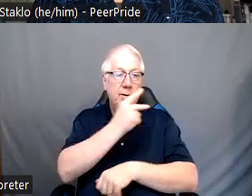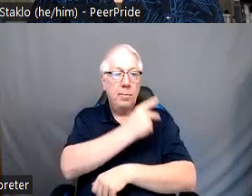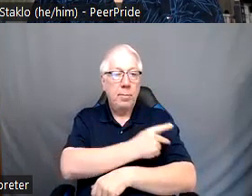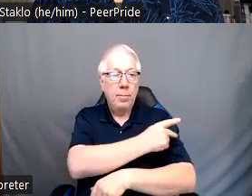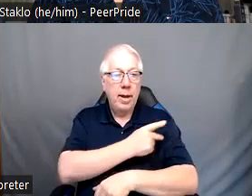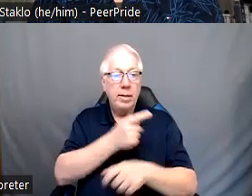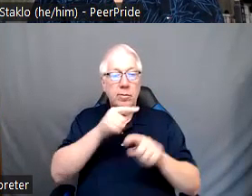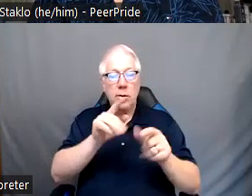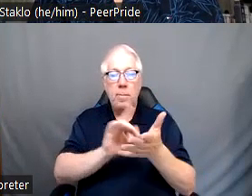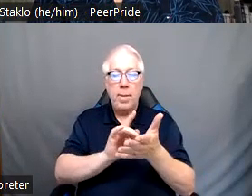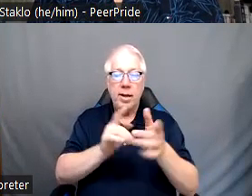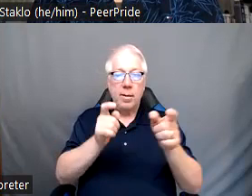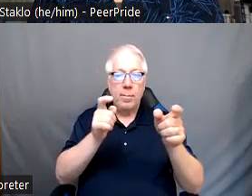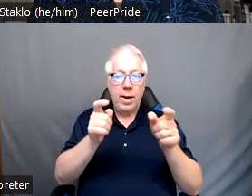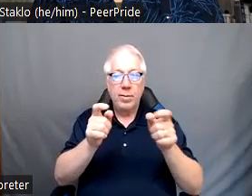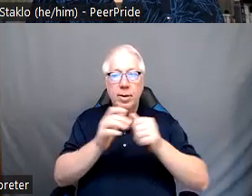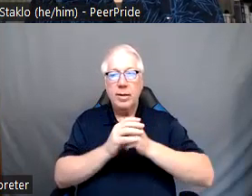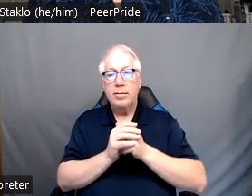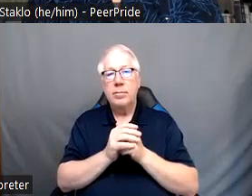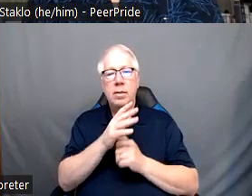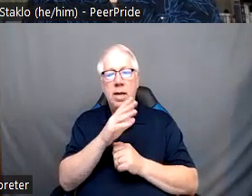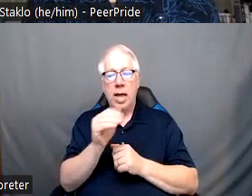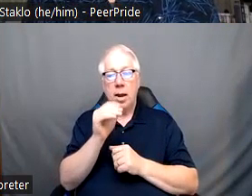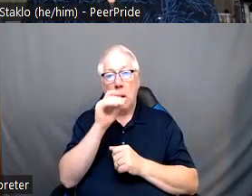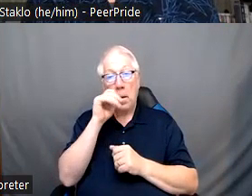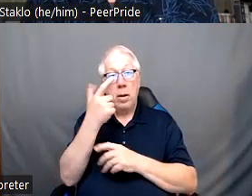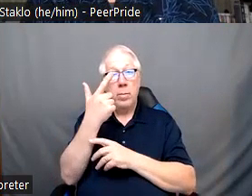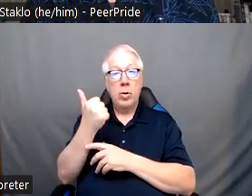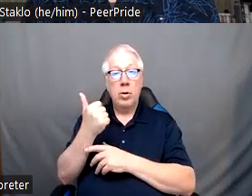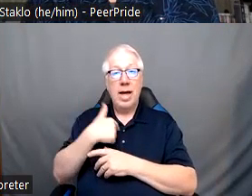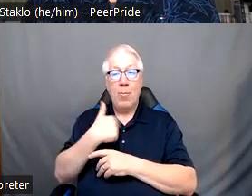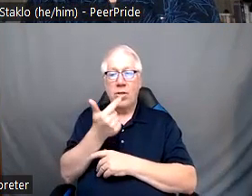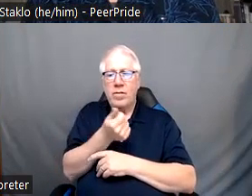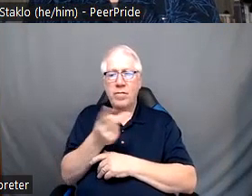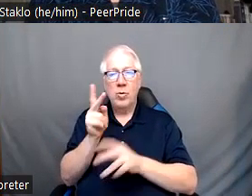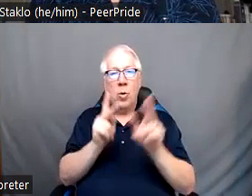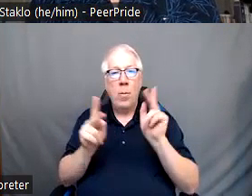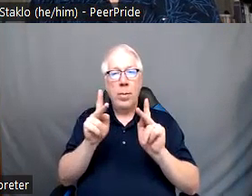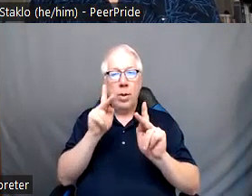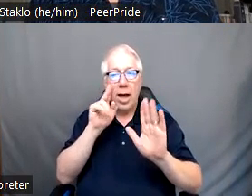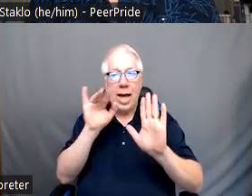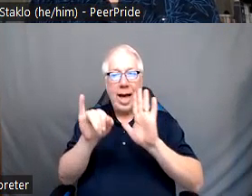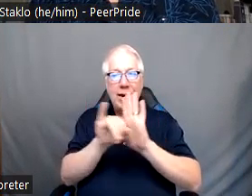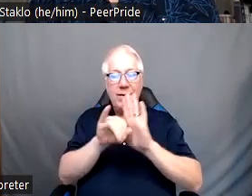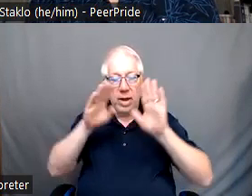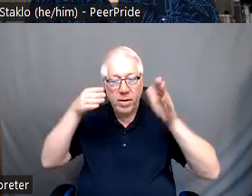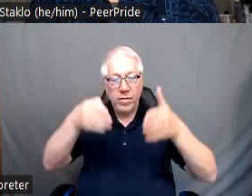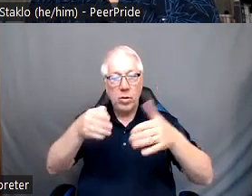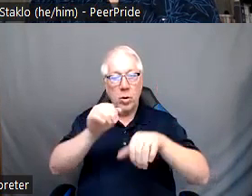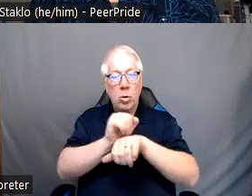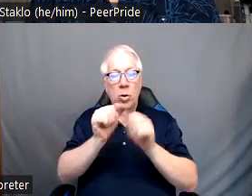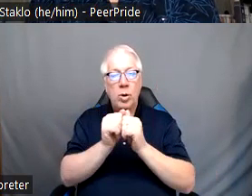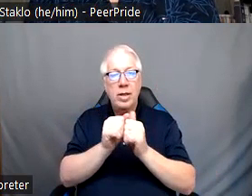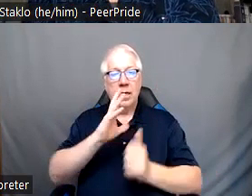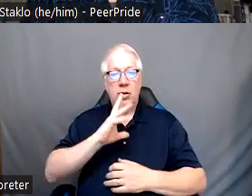doing medication management, and because I'm one of the few people with the identified focus on working with trans and